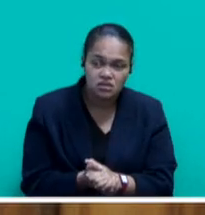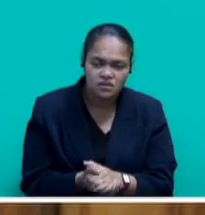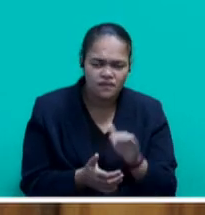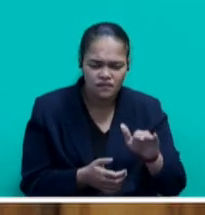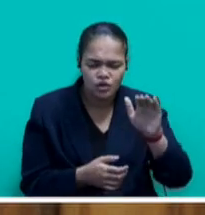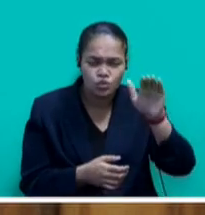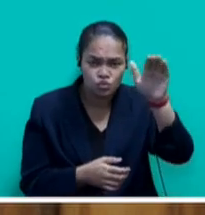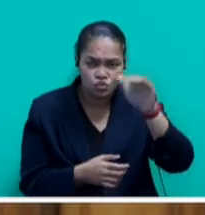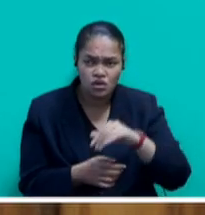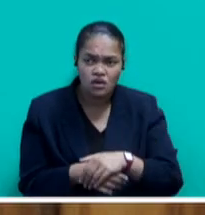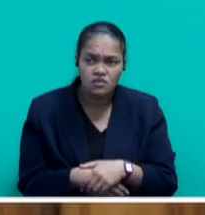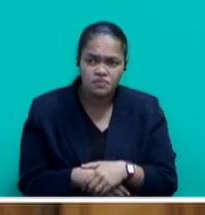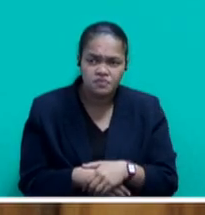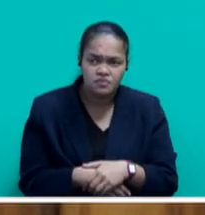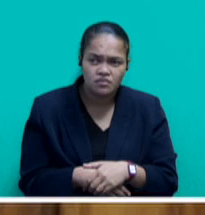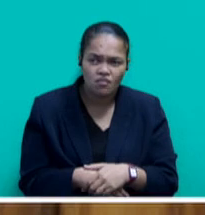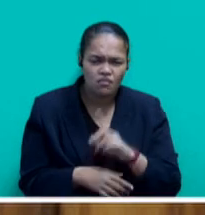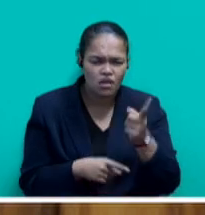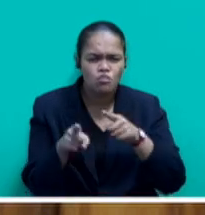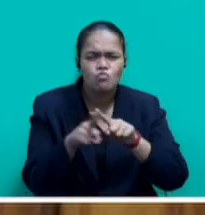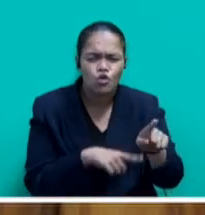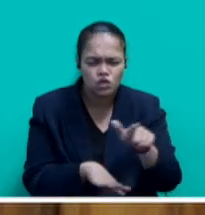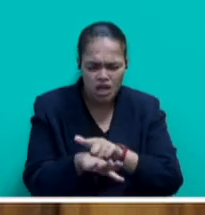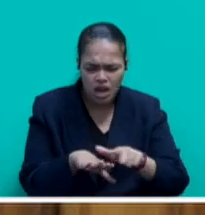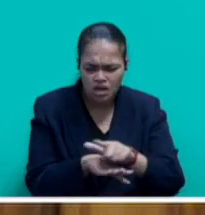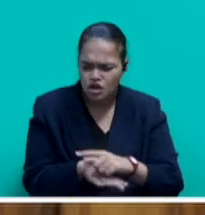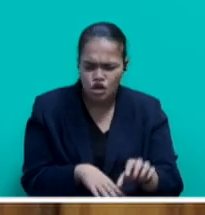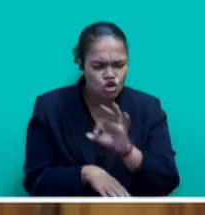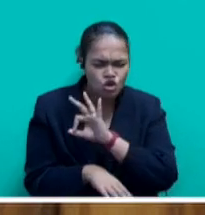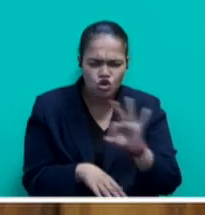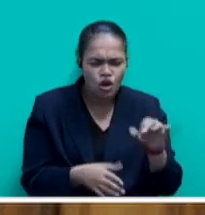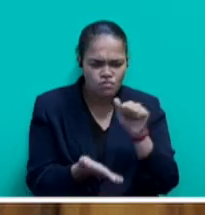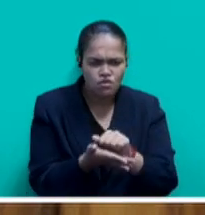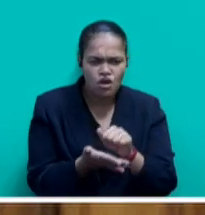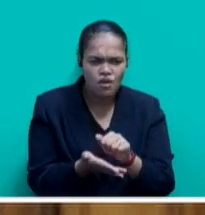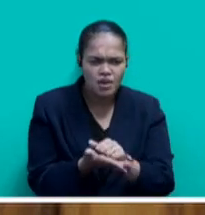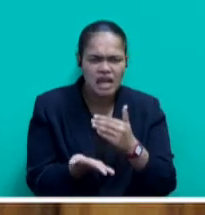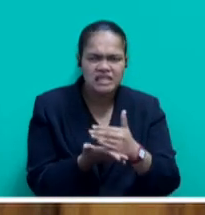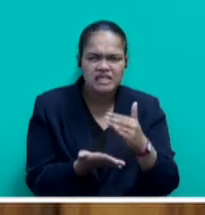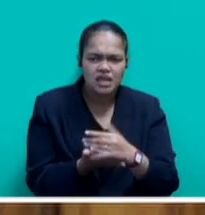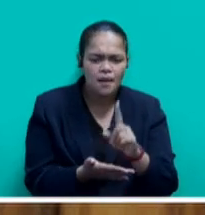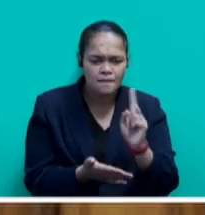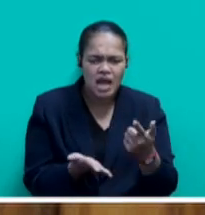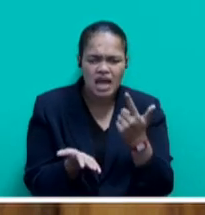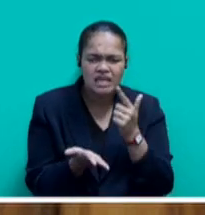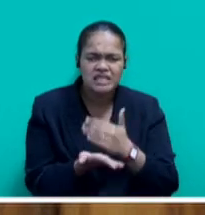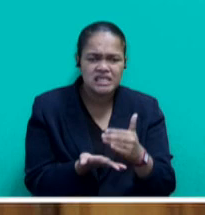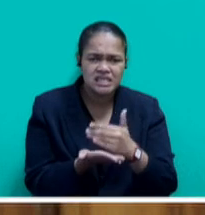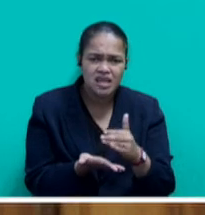a majority of the land they live in are not being settled. Their leases are about to expire, nothing has been